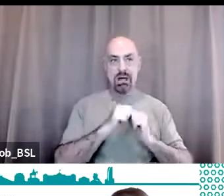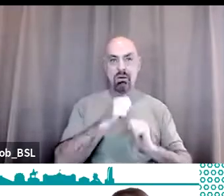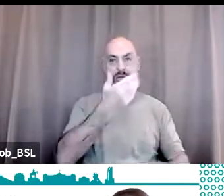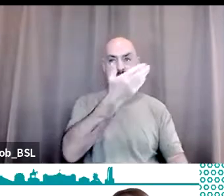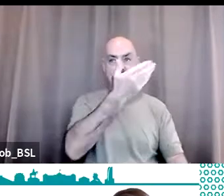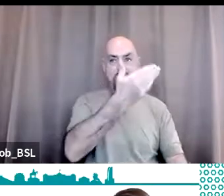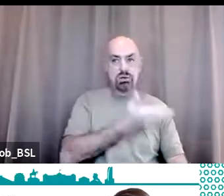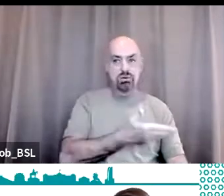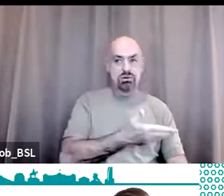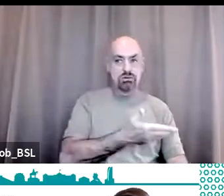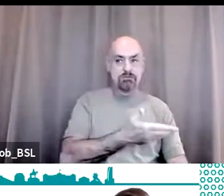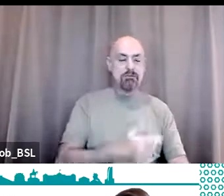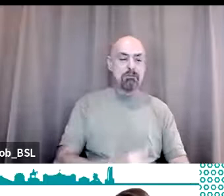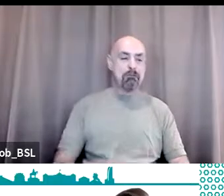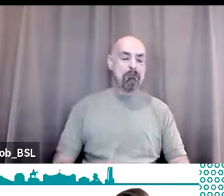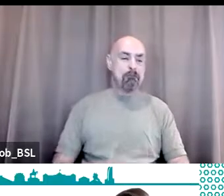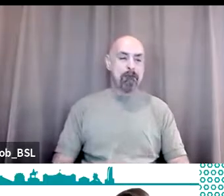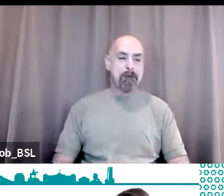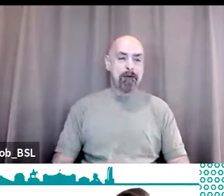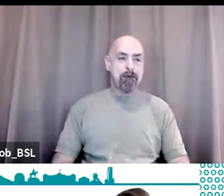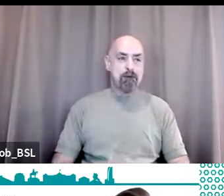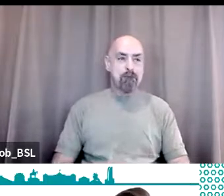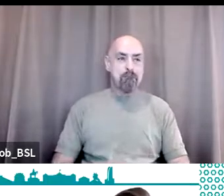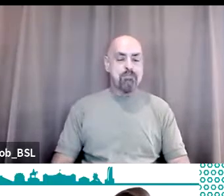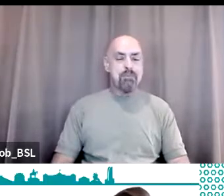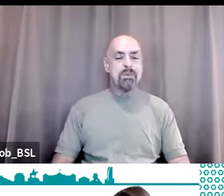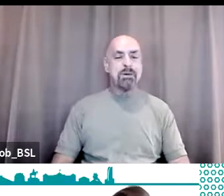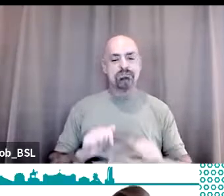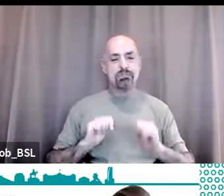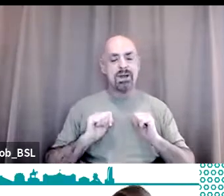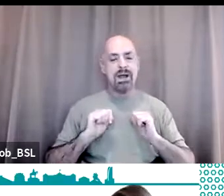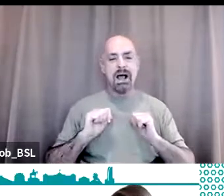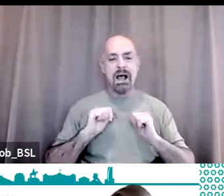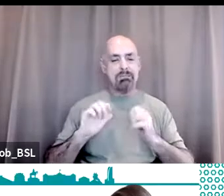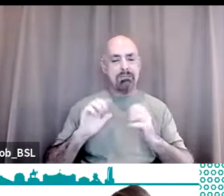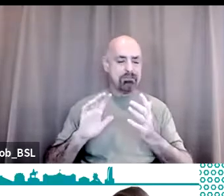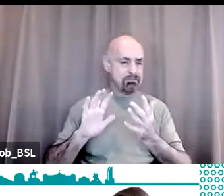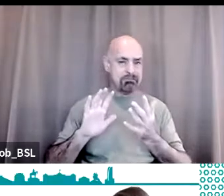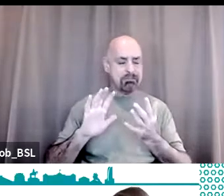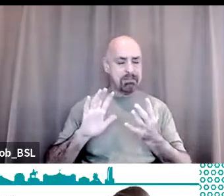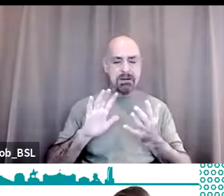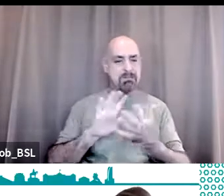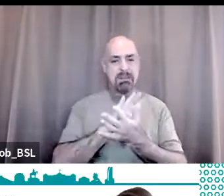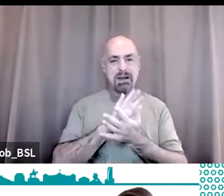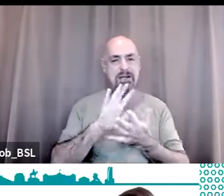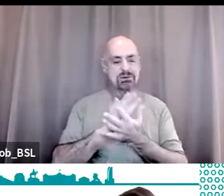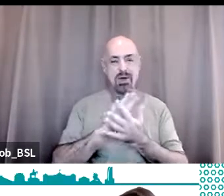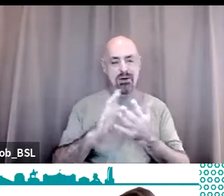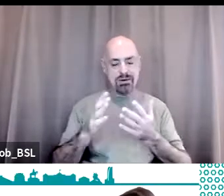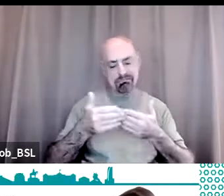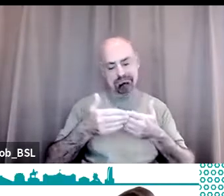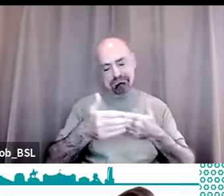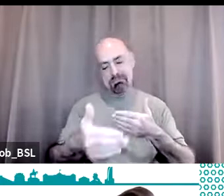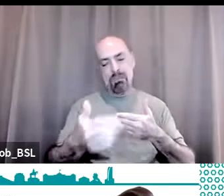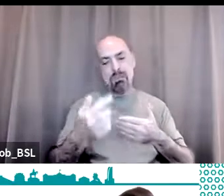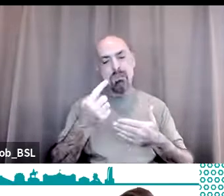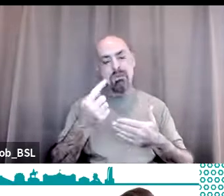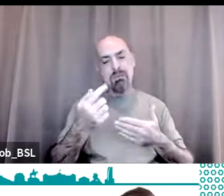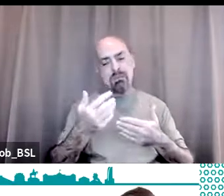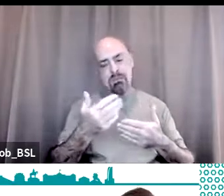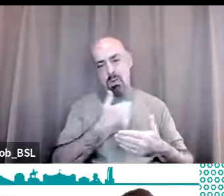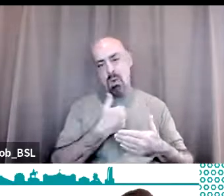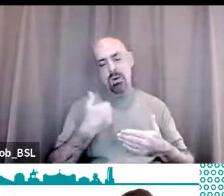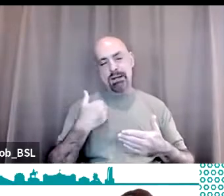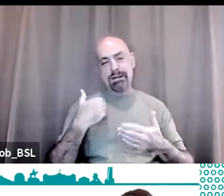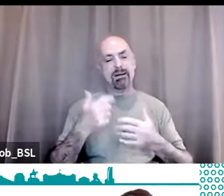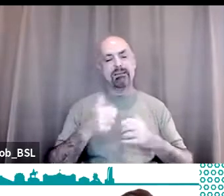happen. So I have the pleasure of offering this morning for you a great